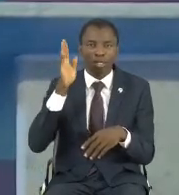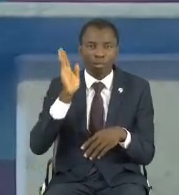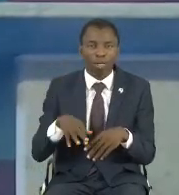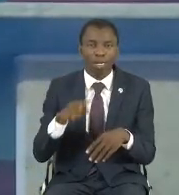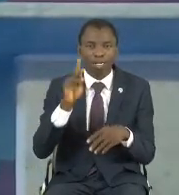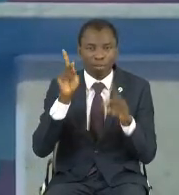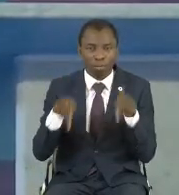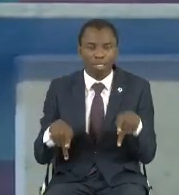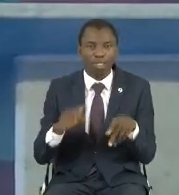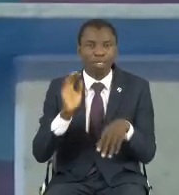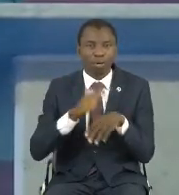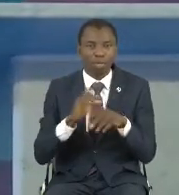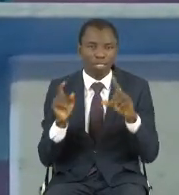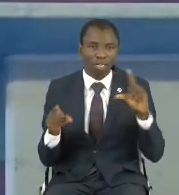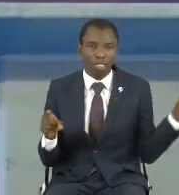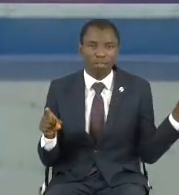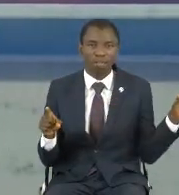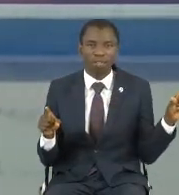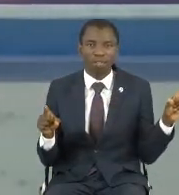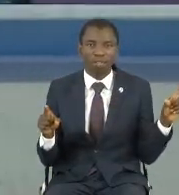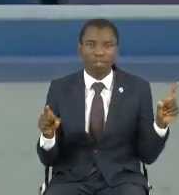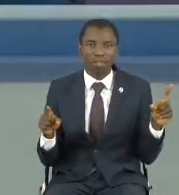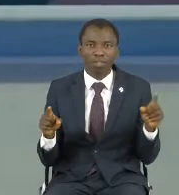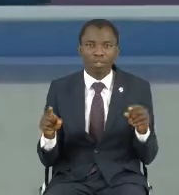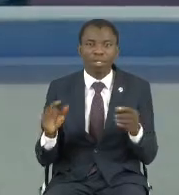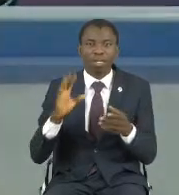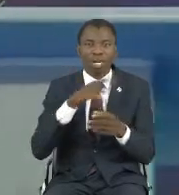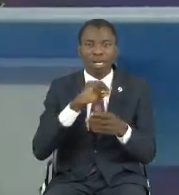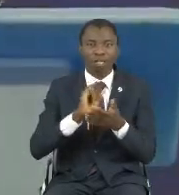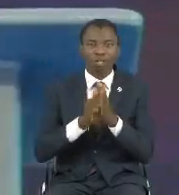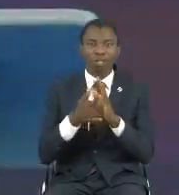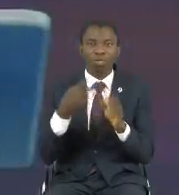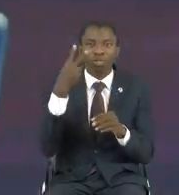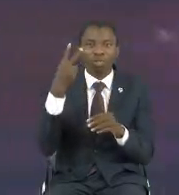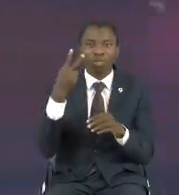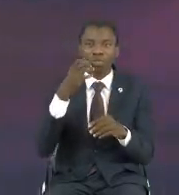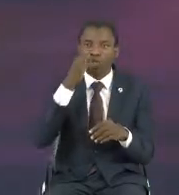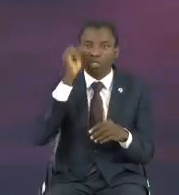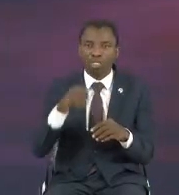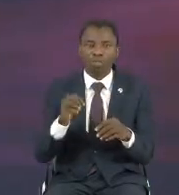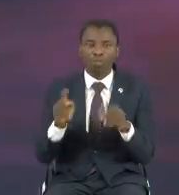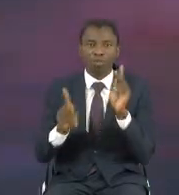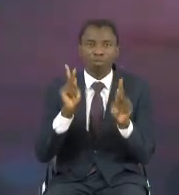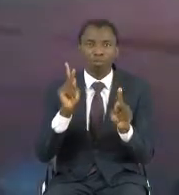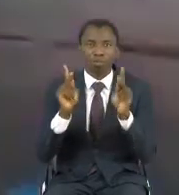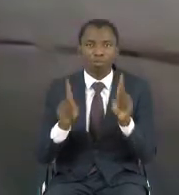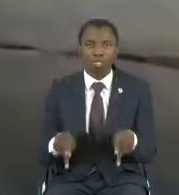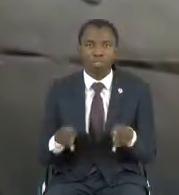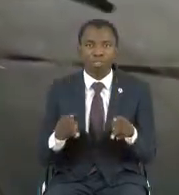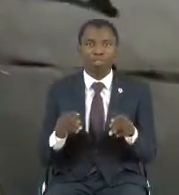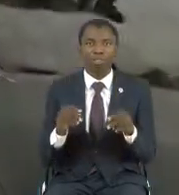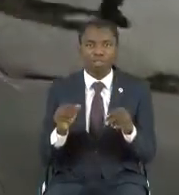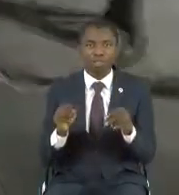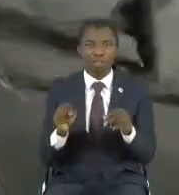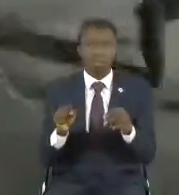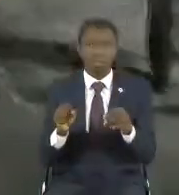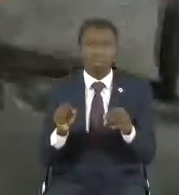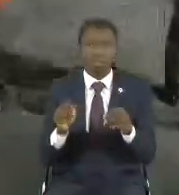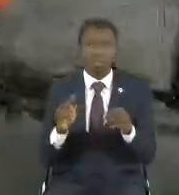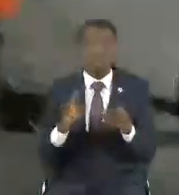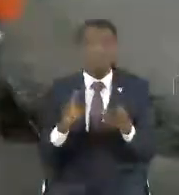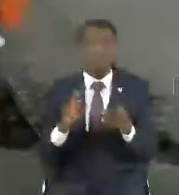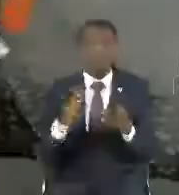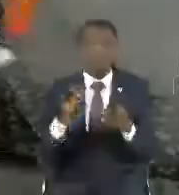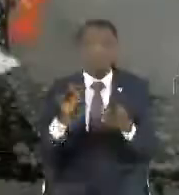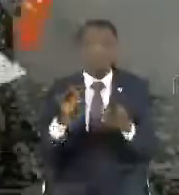the left, and those two evil people condemned, dying on